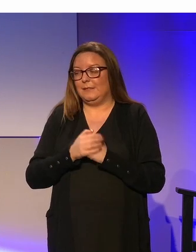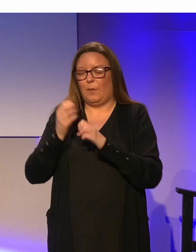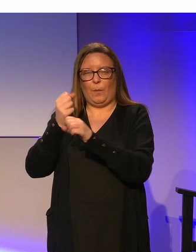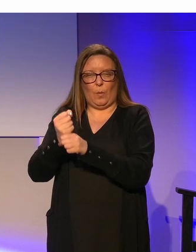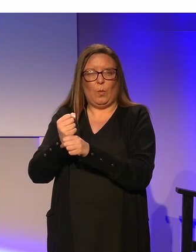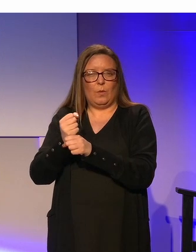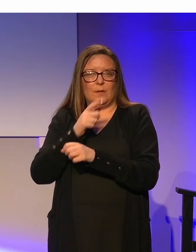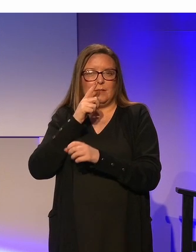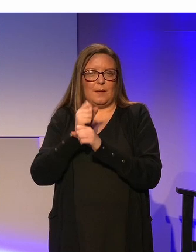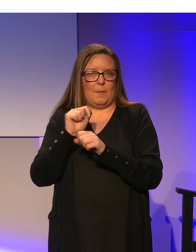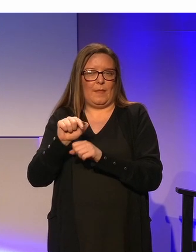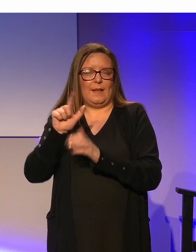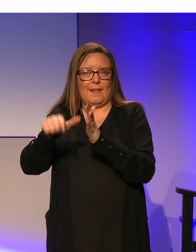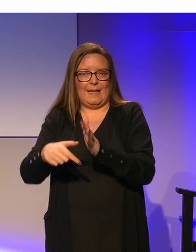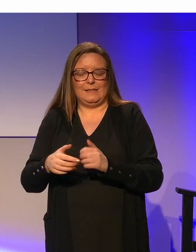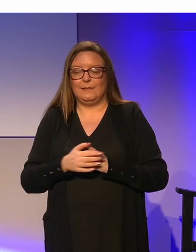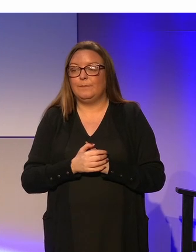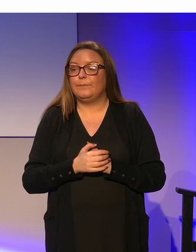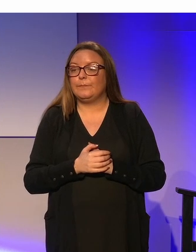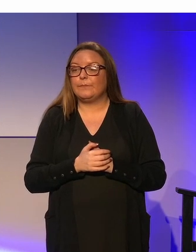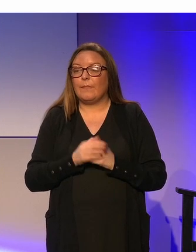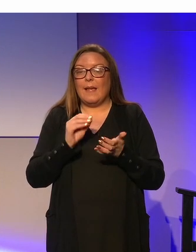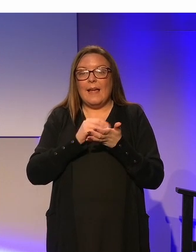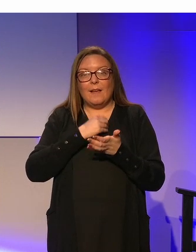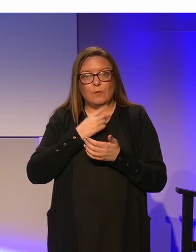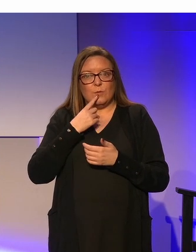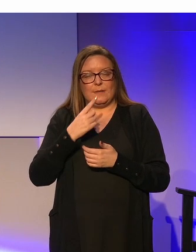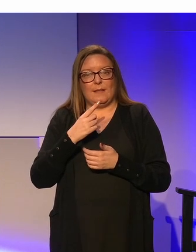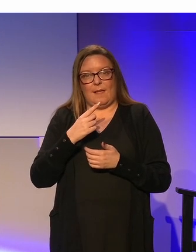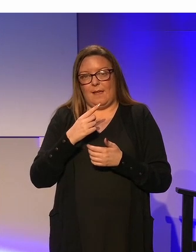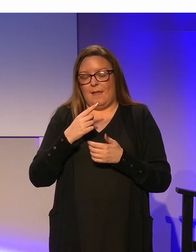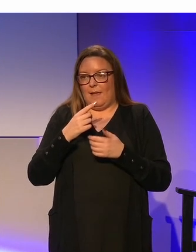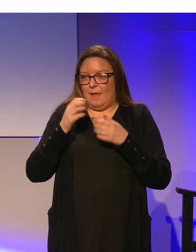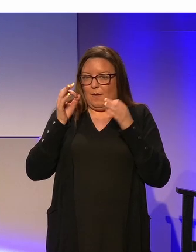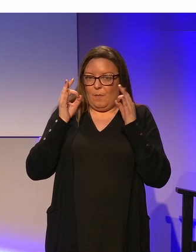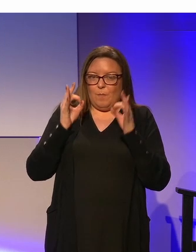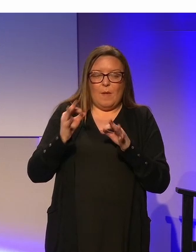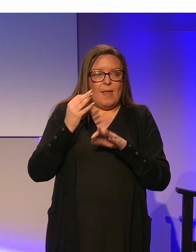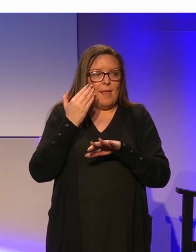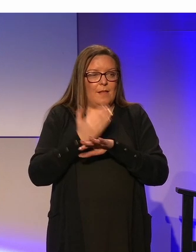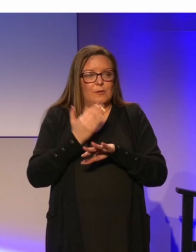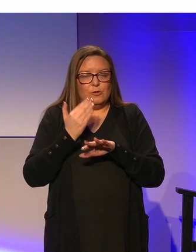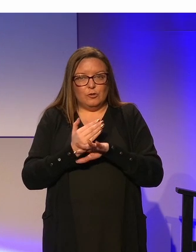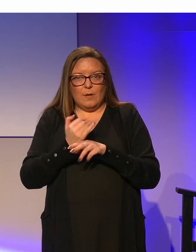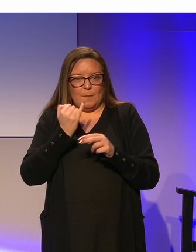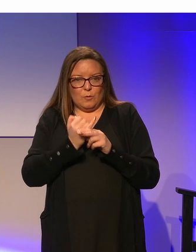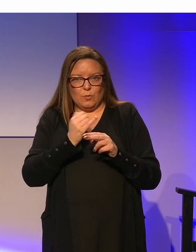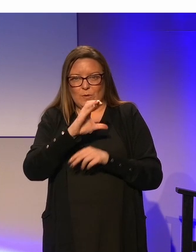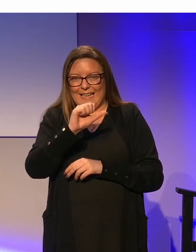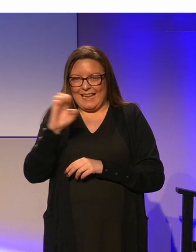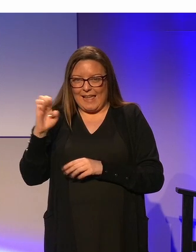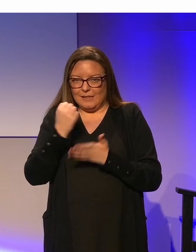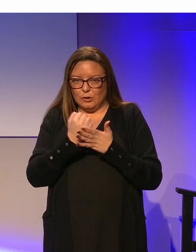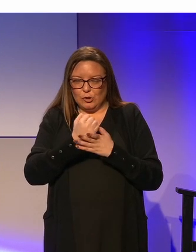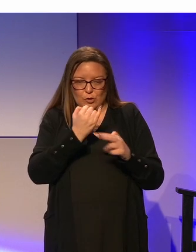on. Thank you, Lisa. And I have to say, MIC did a fantastic job of the case studies of schools, and those case studies are